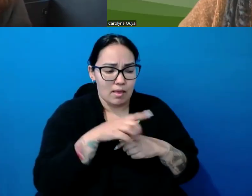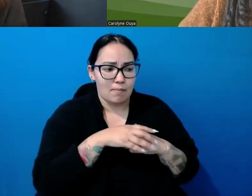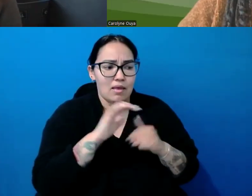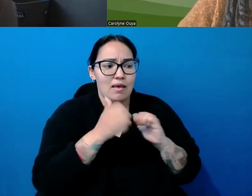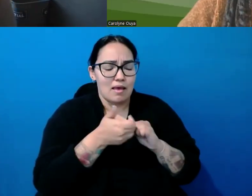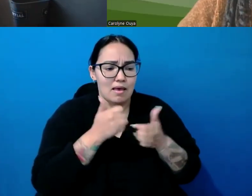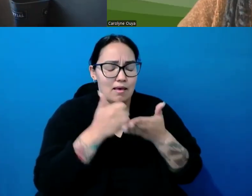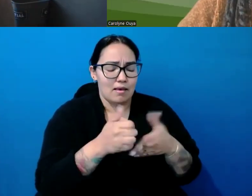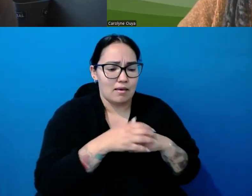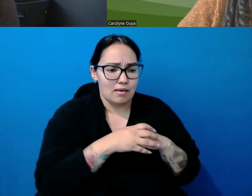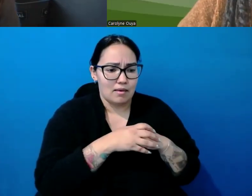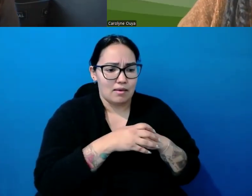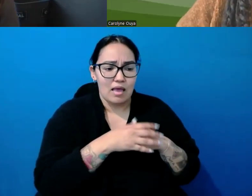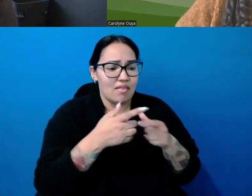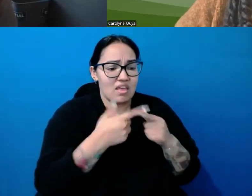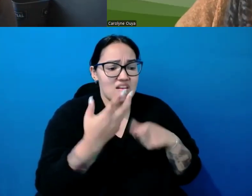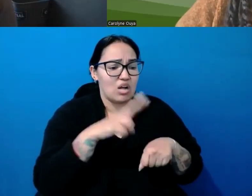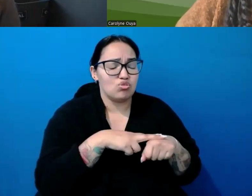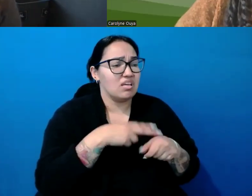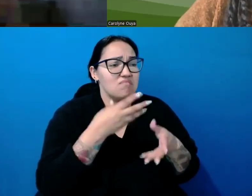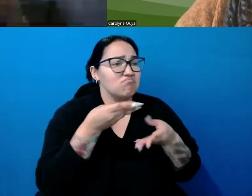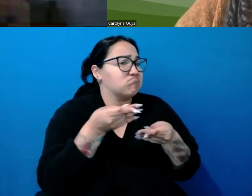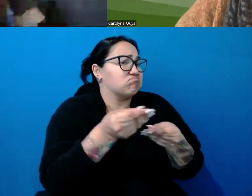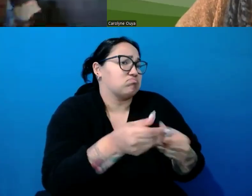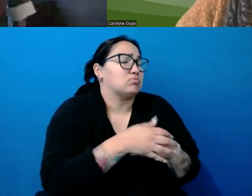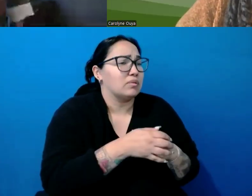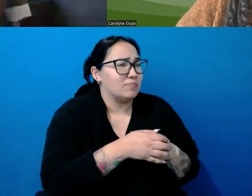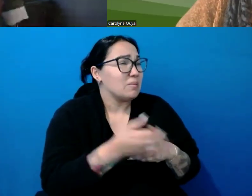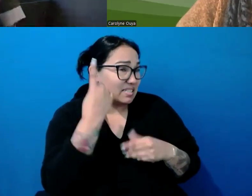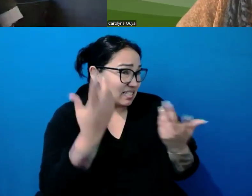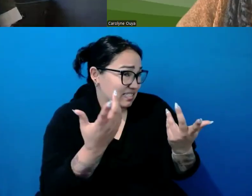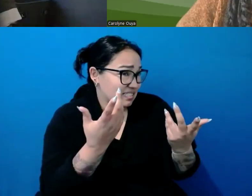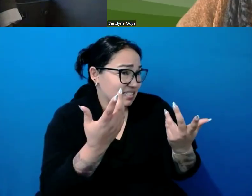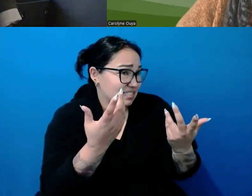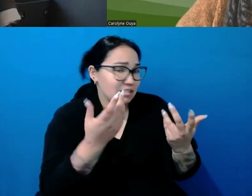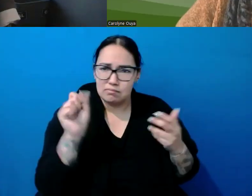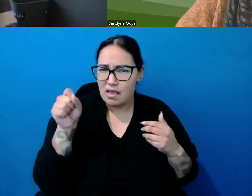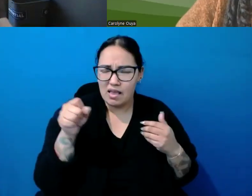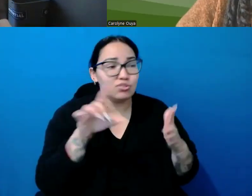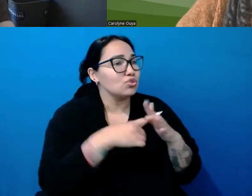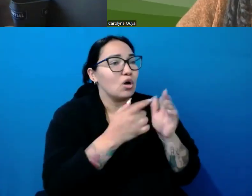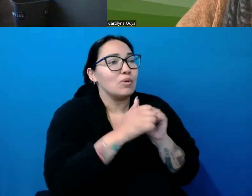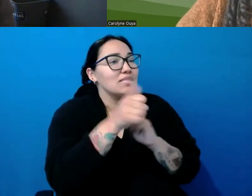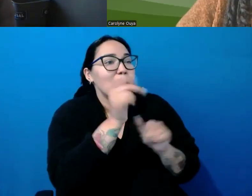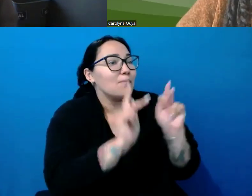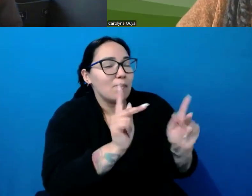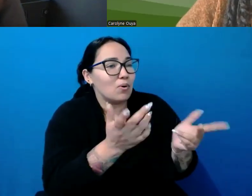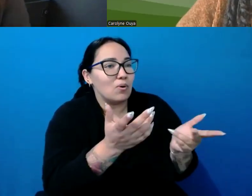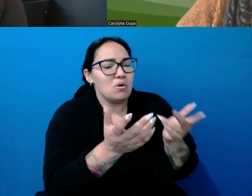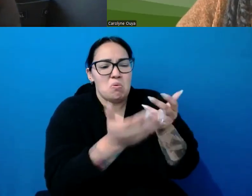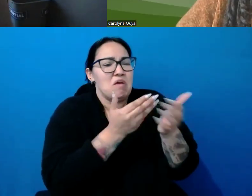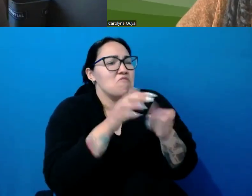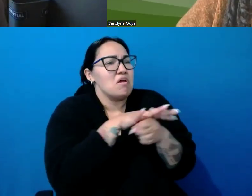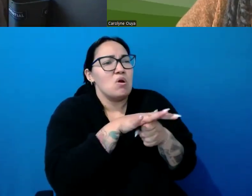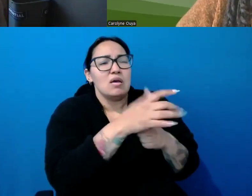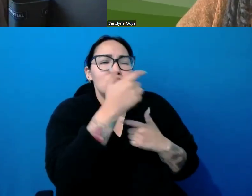naturally. I hope that makes sense. I just say, Yeah. start with 10 people in some area that you're very interested